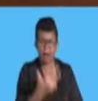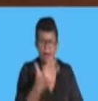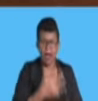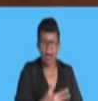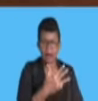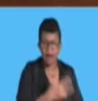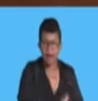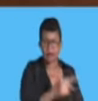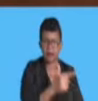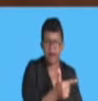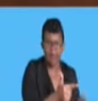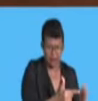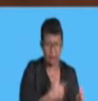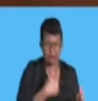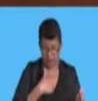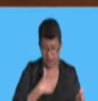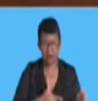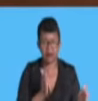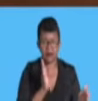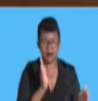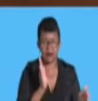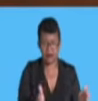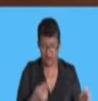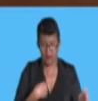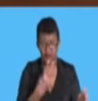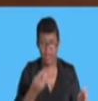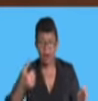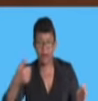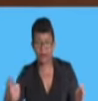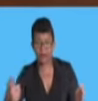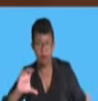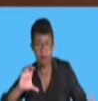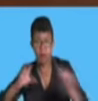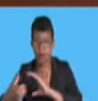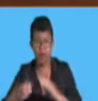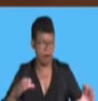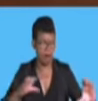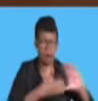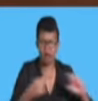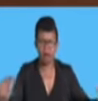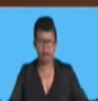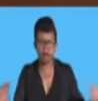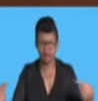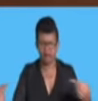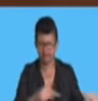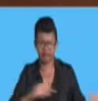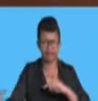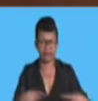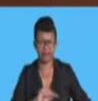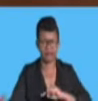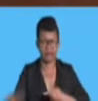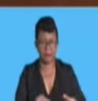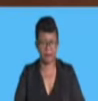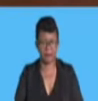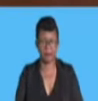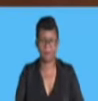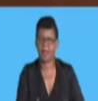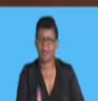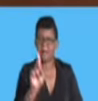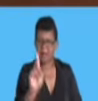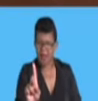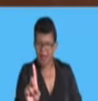2006 are on opposite sides of this house. And all Fijians is calling on all of us to work together